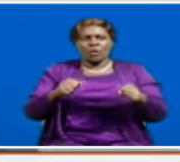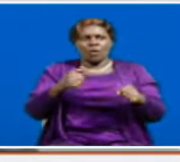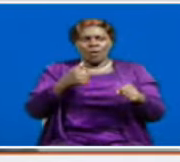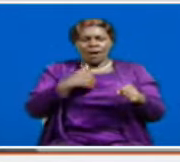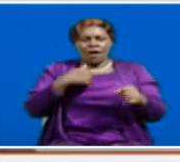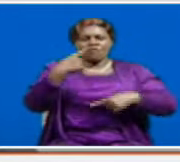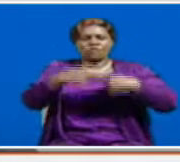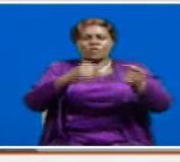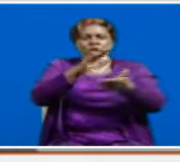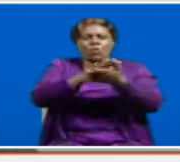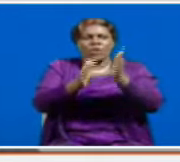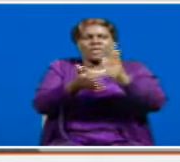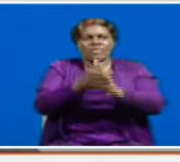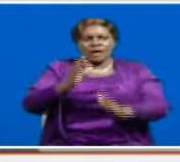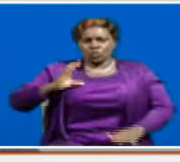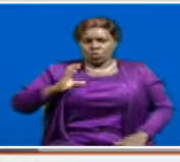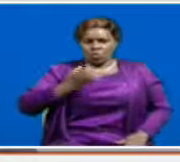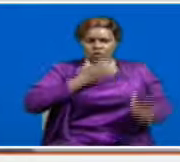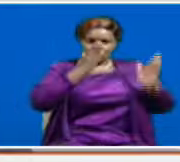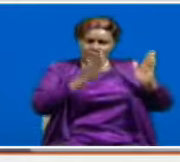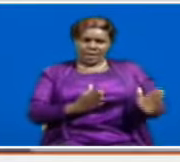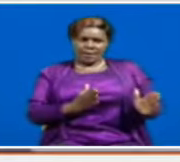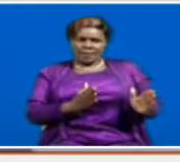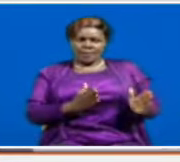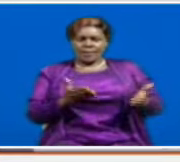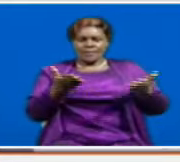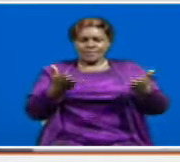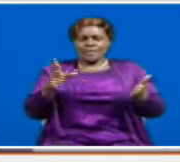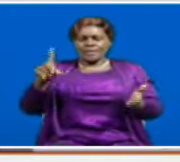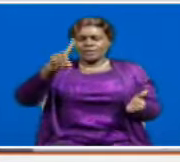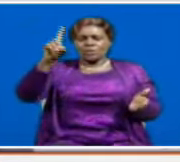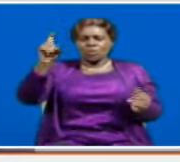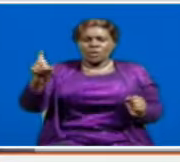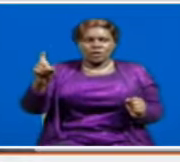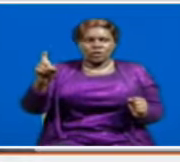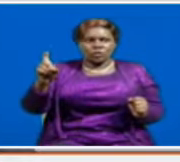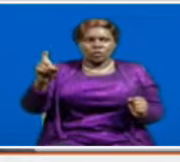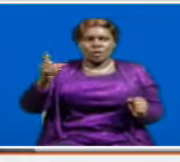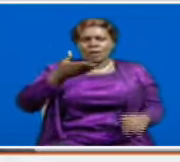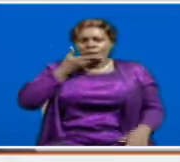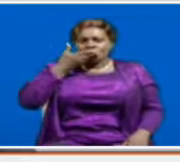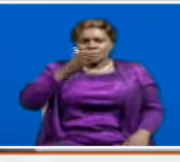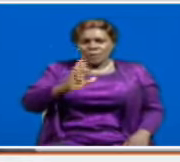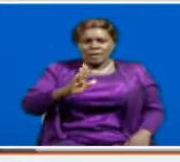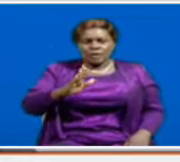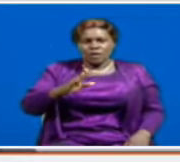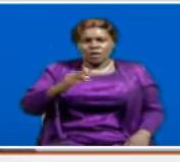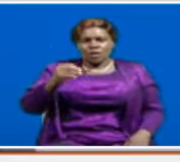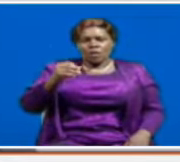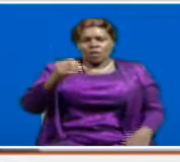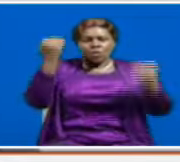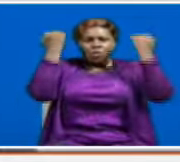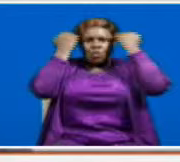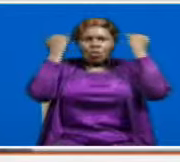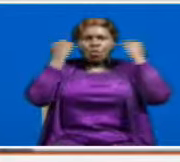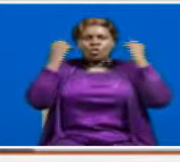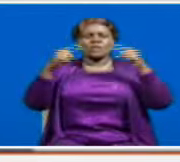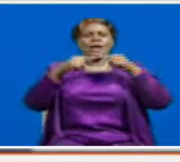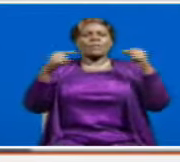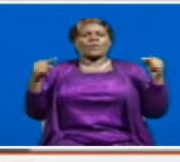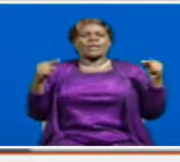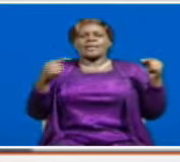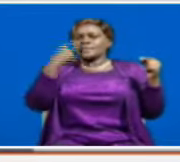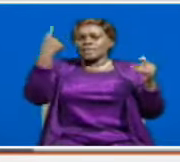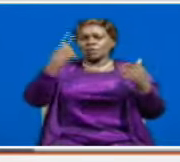run even in the absence of commissioners? This particular question was responded to by the Court of Appeal in the famous case of Mungu Mwaten,